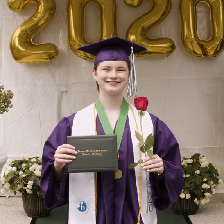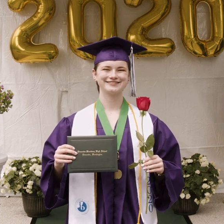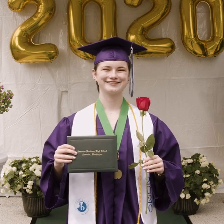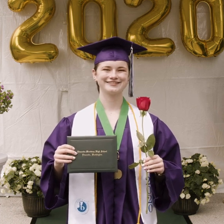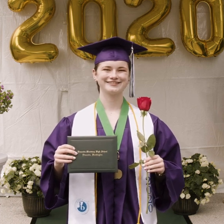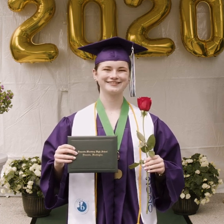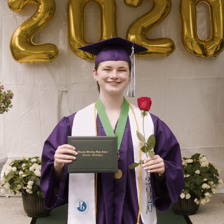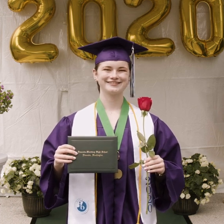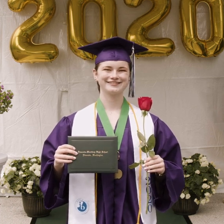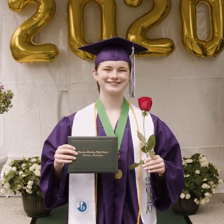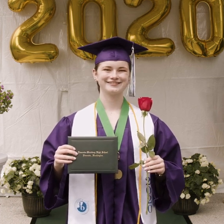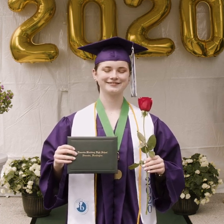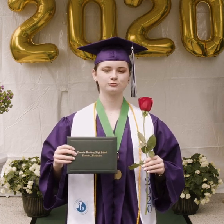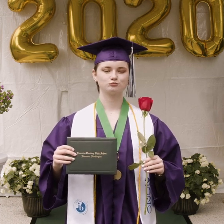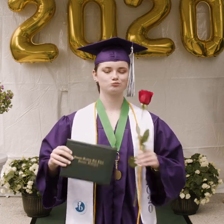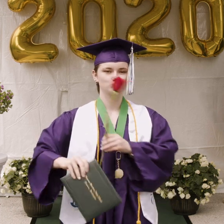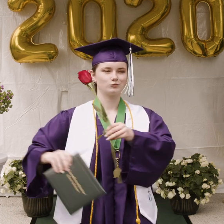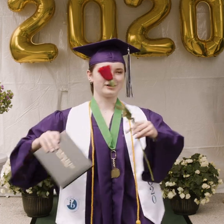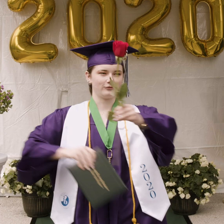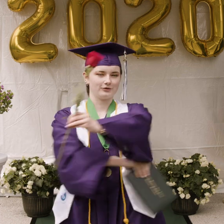Ellie Norton.